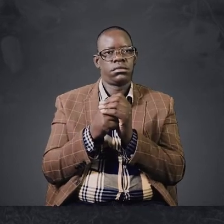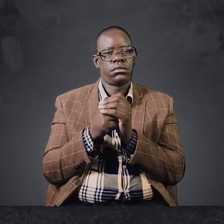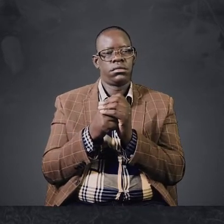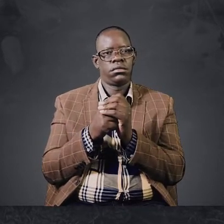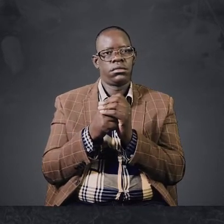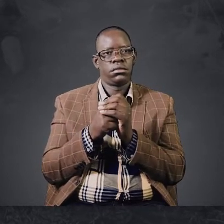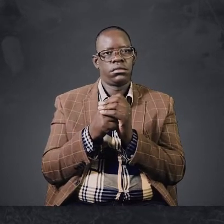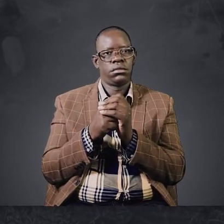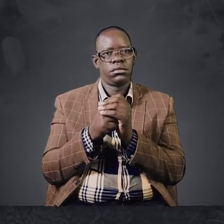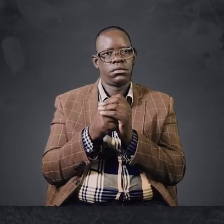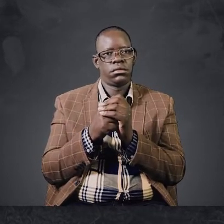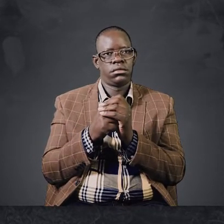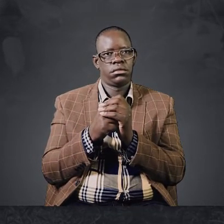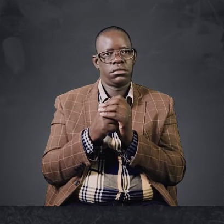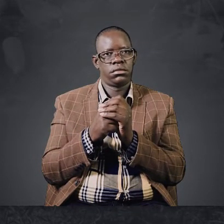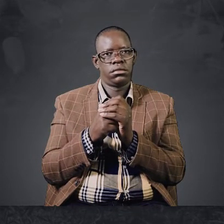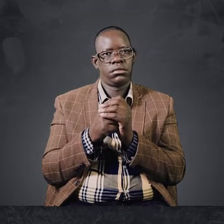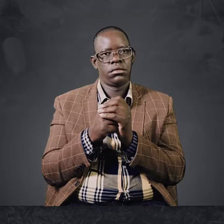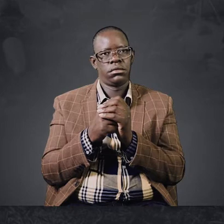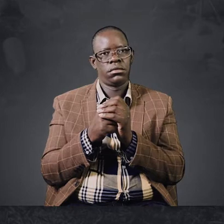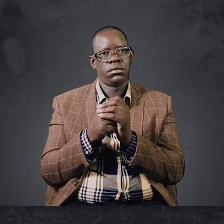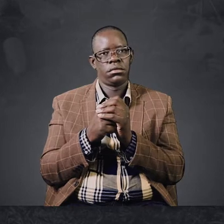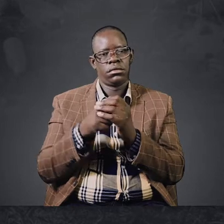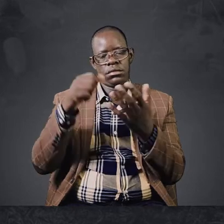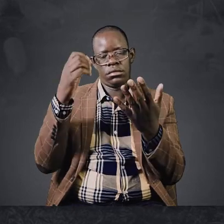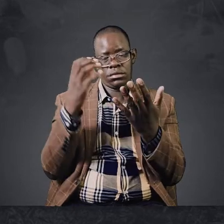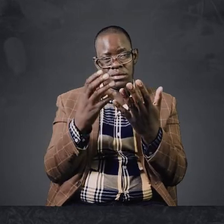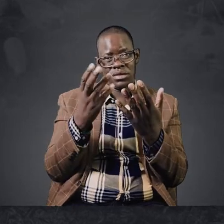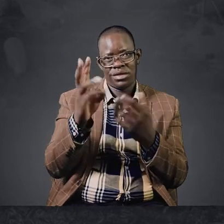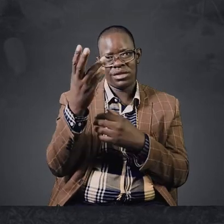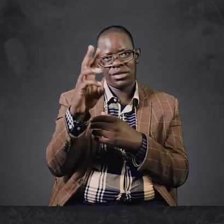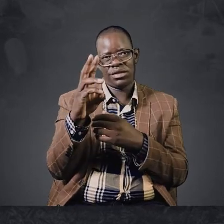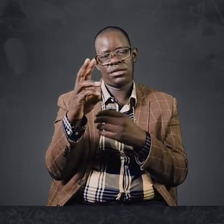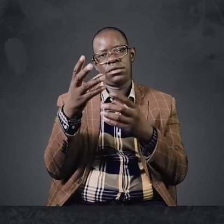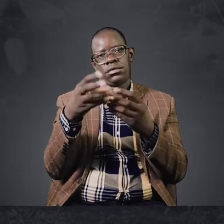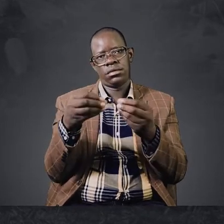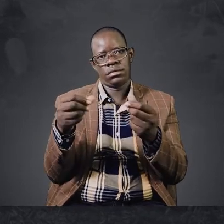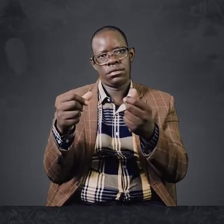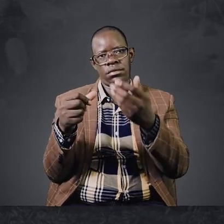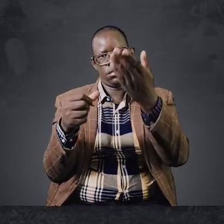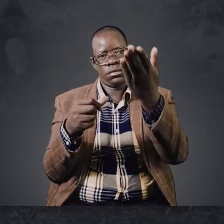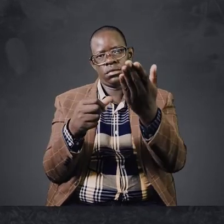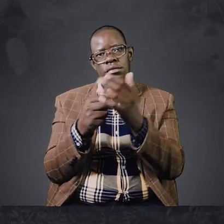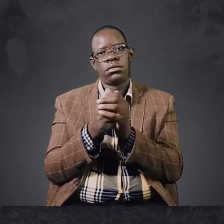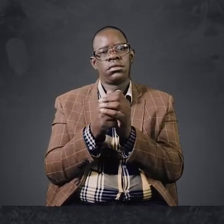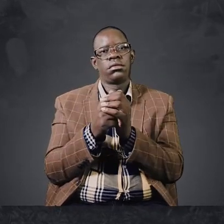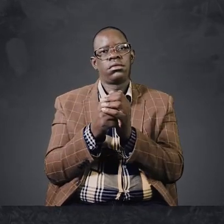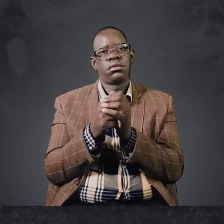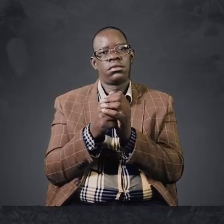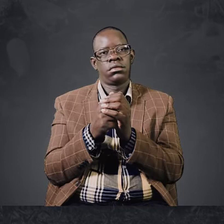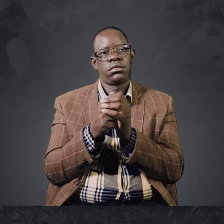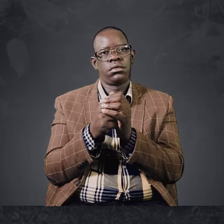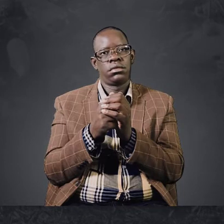spill oil with heavy fines. Improve the designs and equipment of oil tankers to prevent